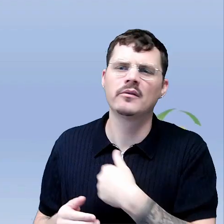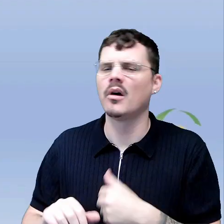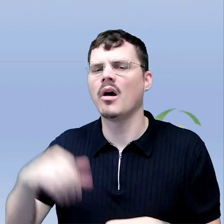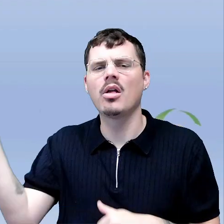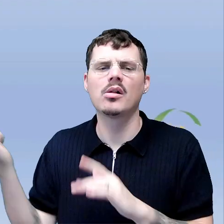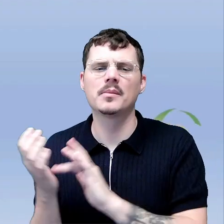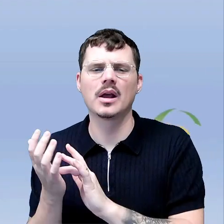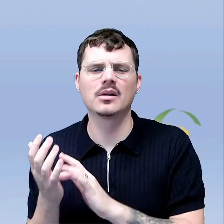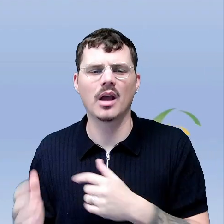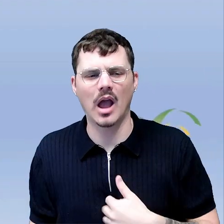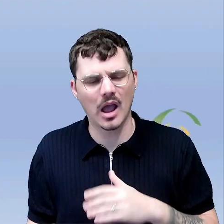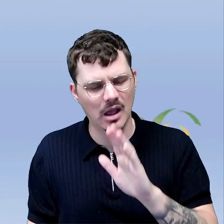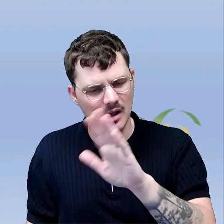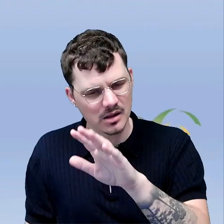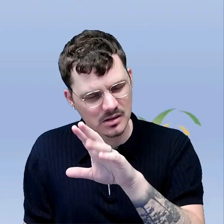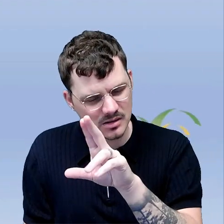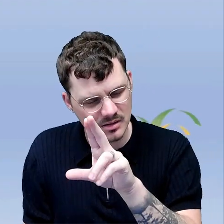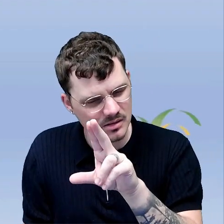I'm like, no.